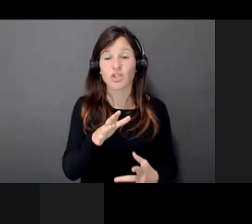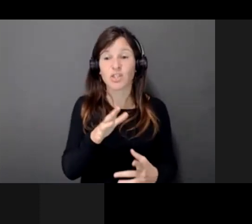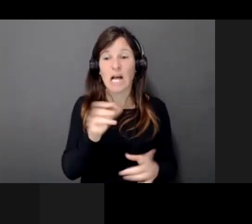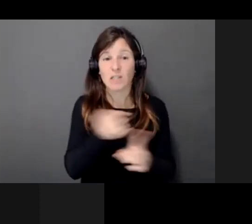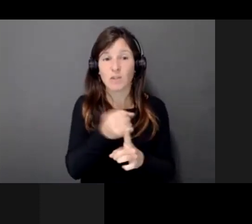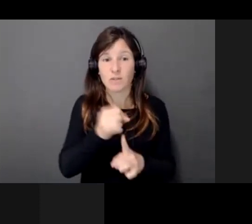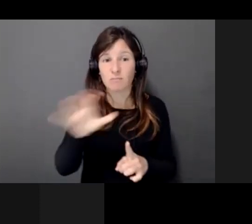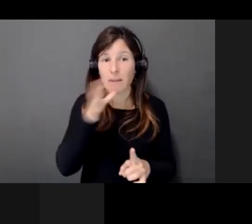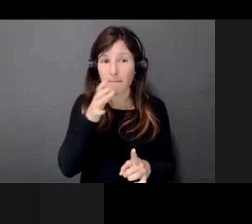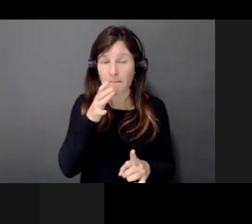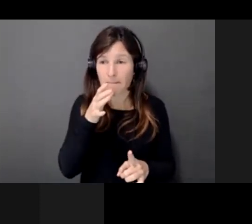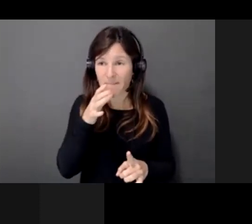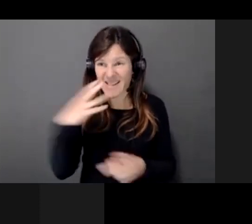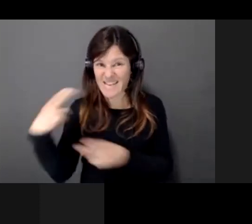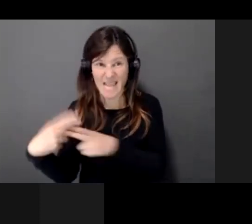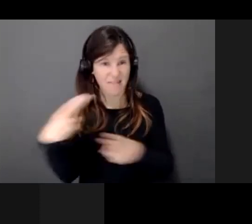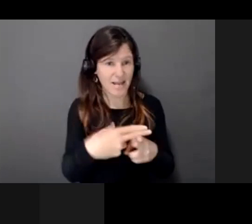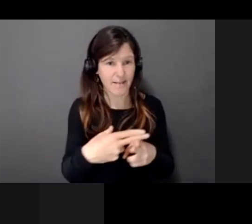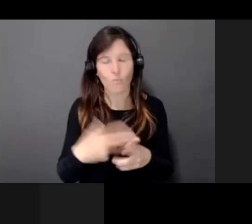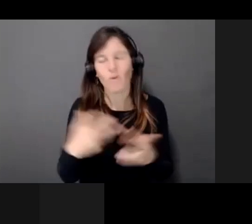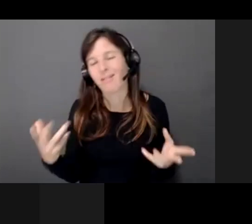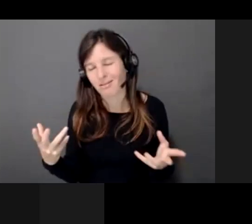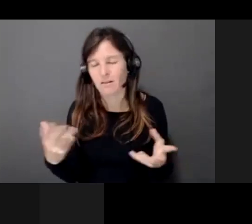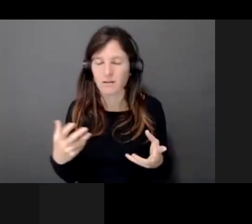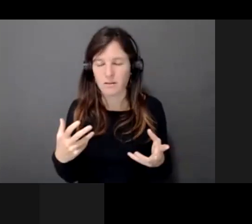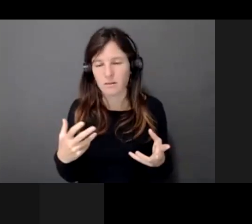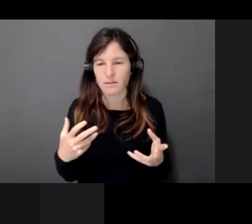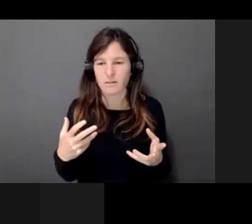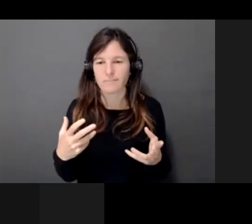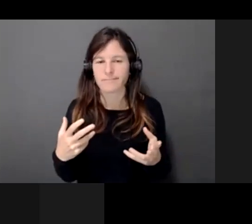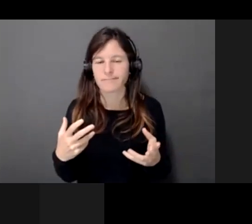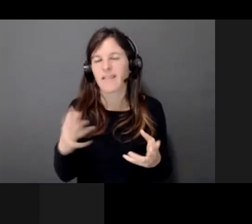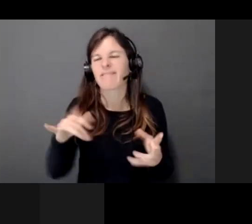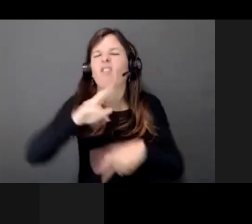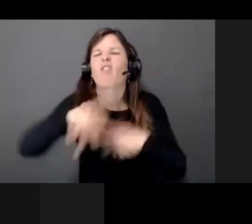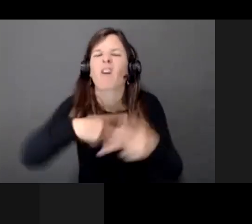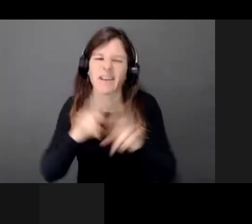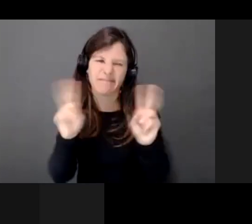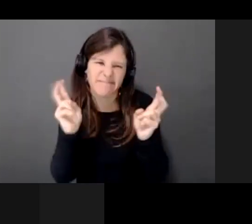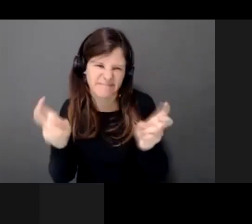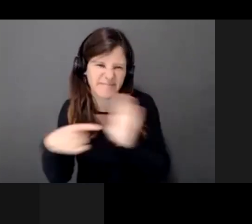There you go. Well, it's not quite too like that, but maybe a threat like that.